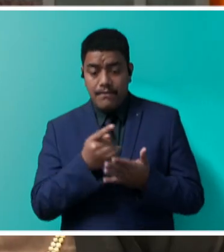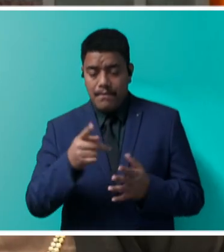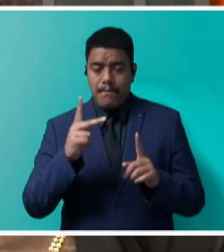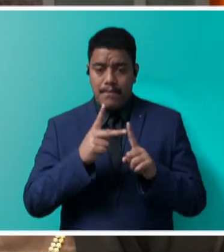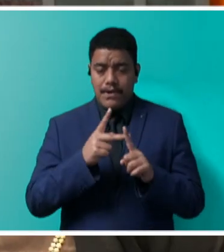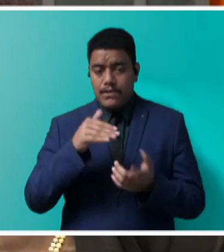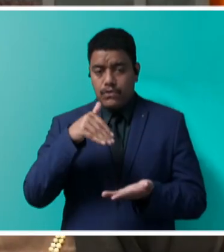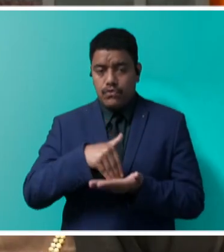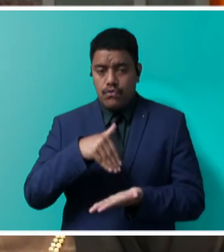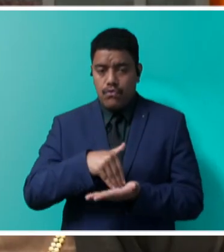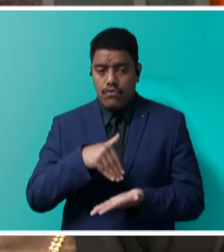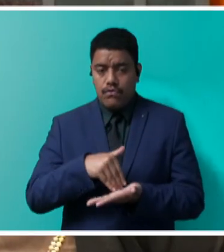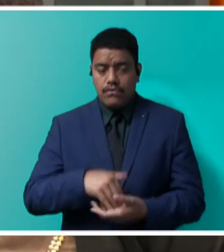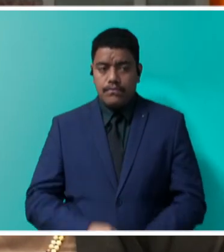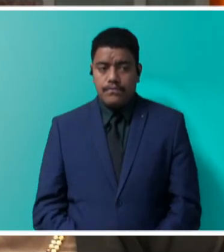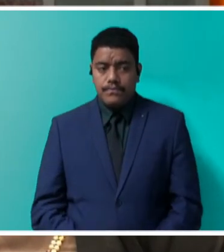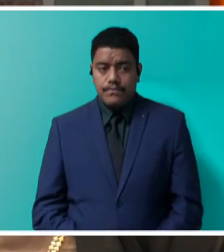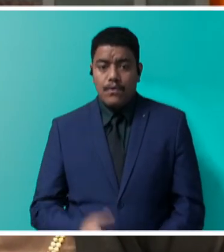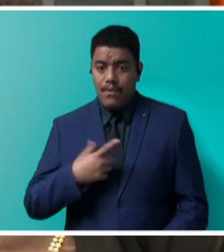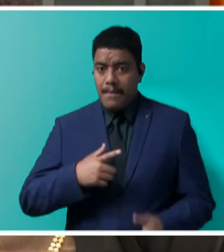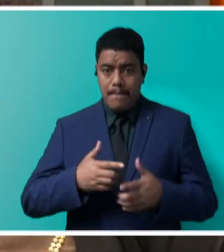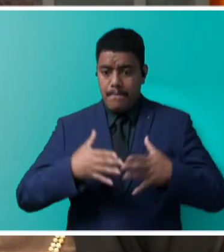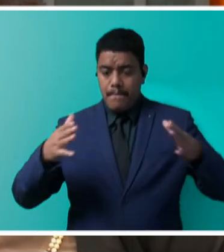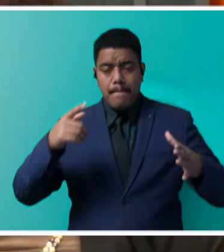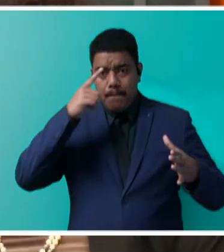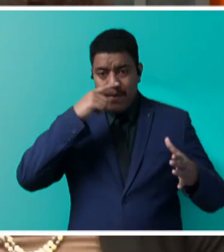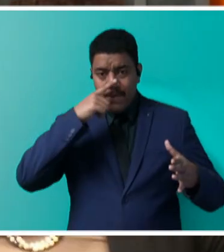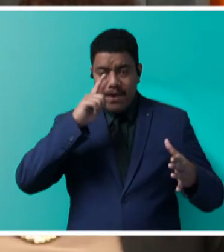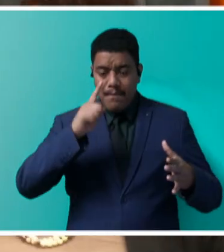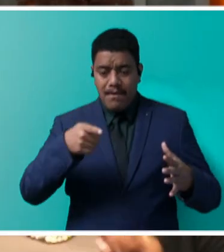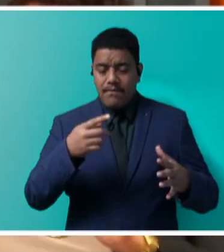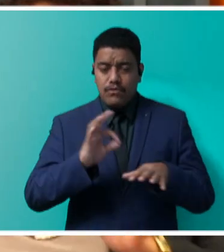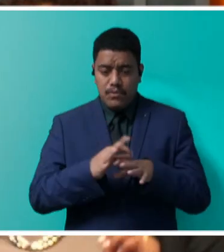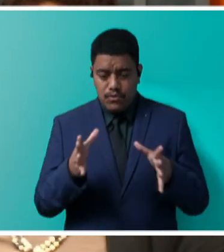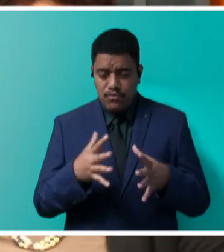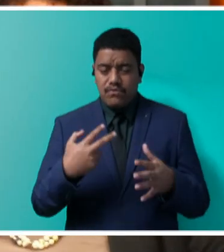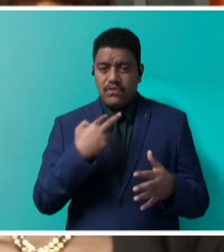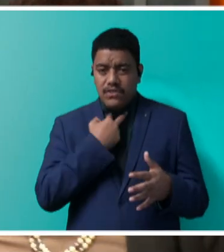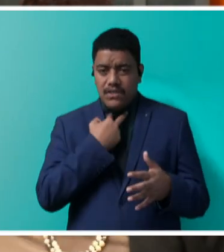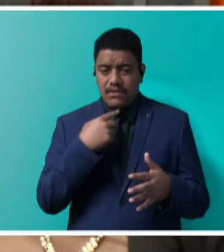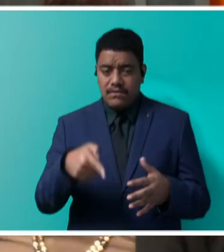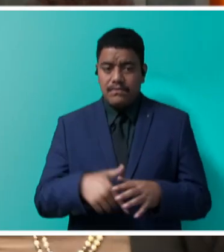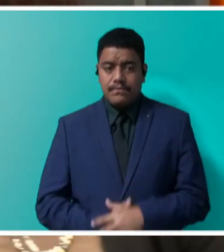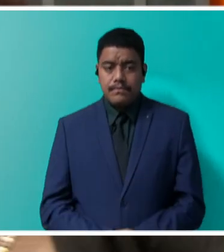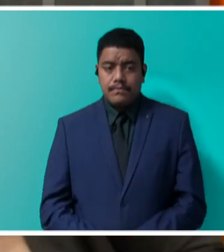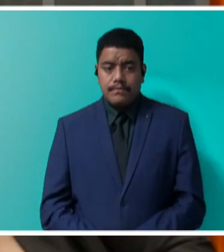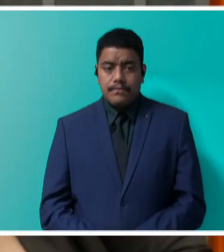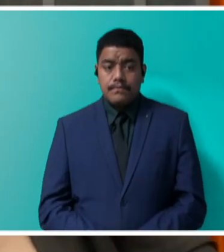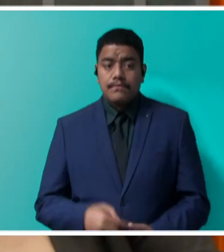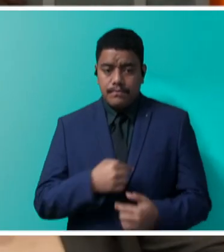zone due to its large populations and high prevalence of non-communicable disease. And